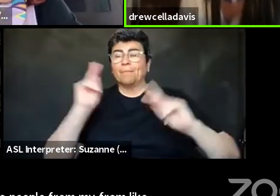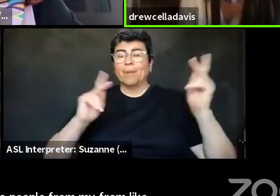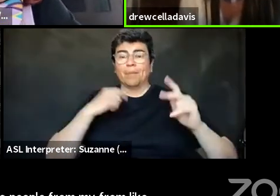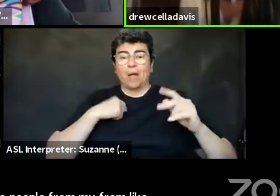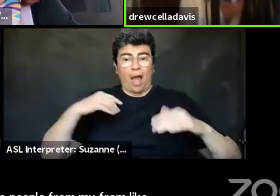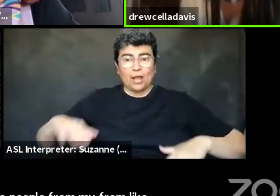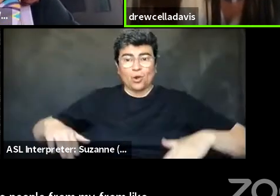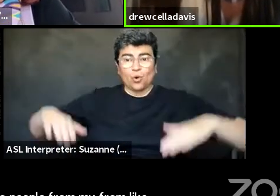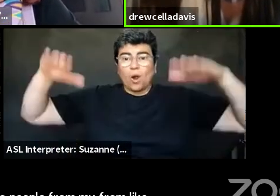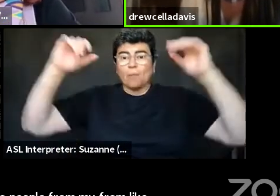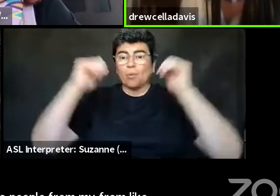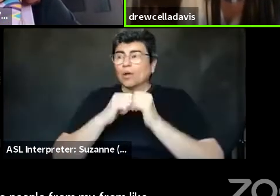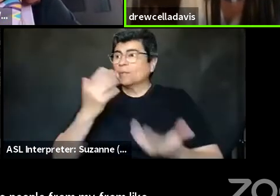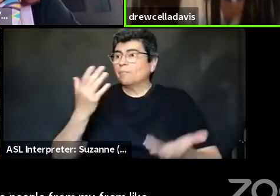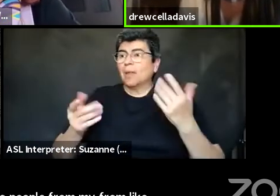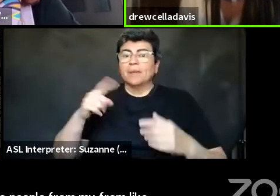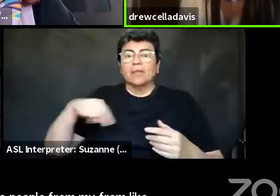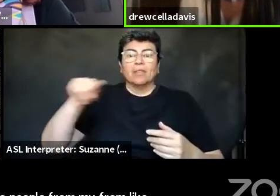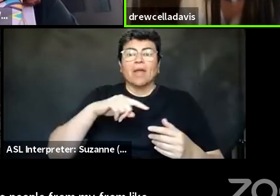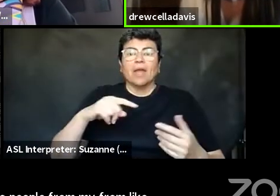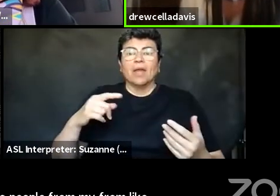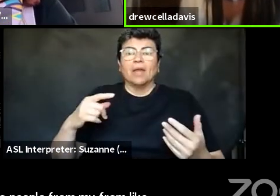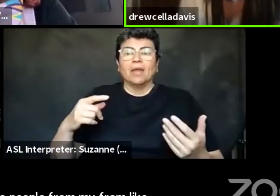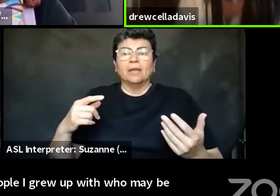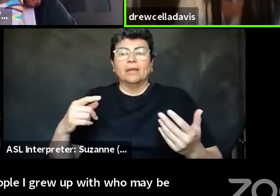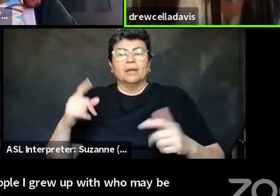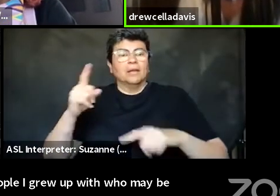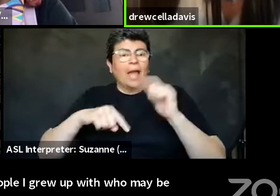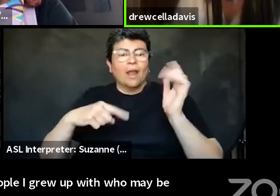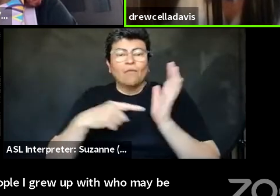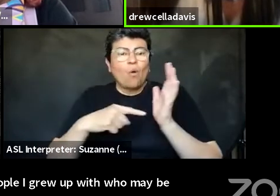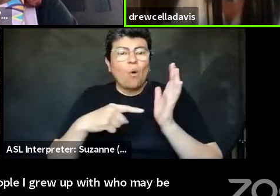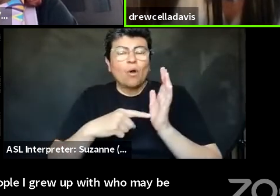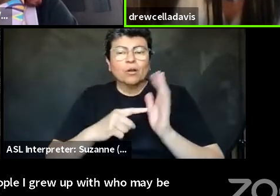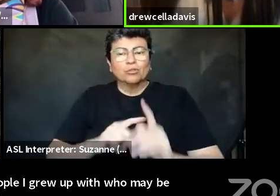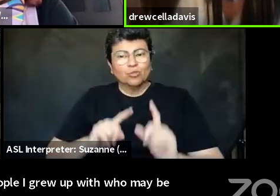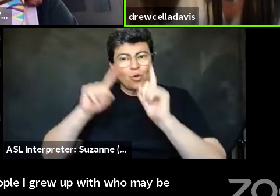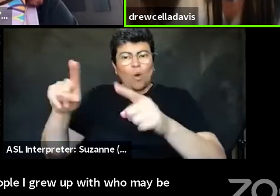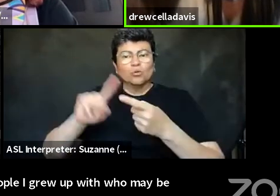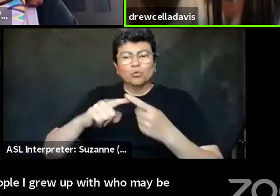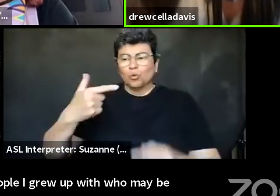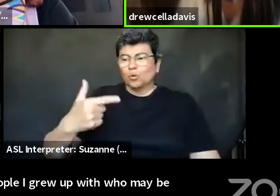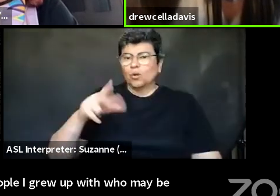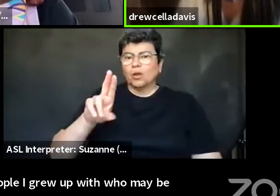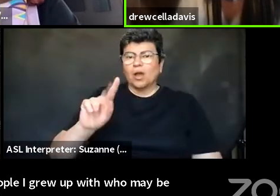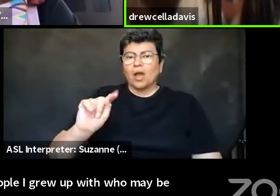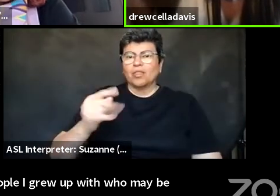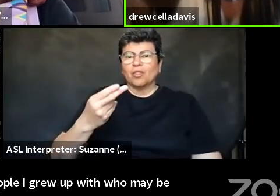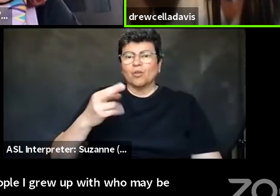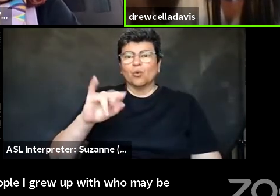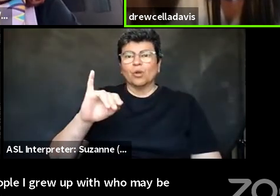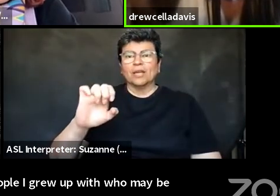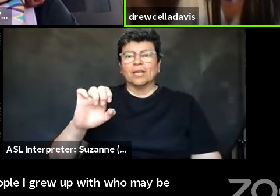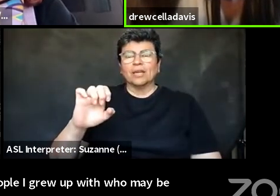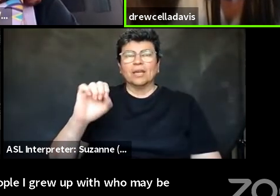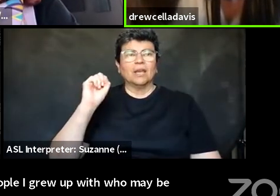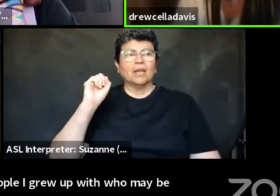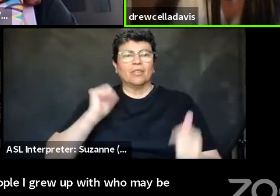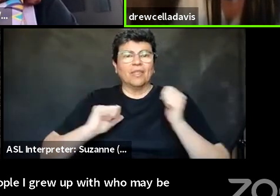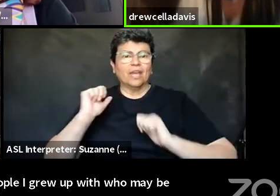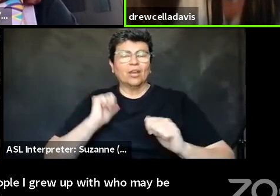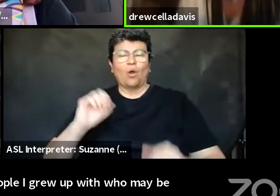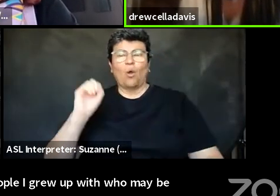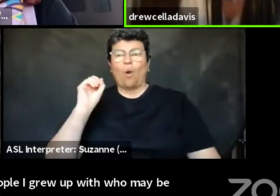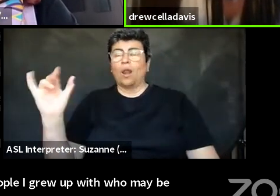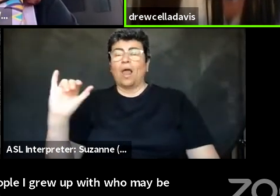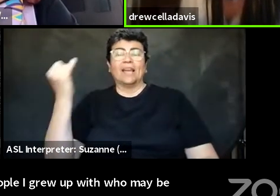up with who maybe like can't afford to go to the Guthrie and stuff like that, or like